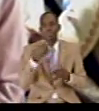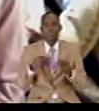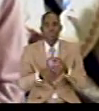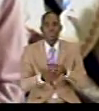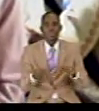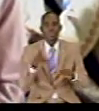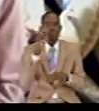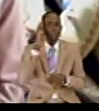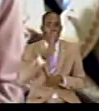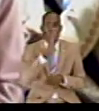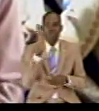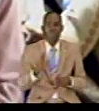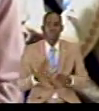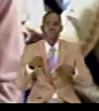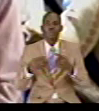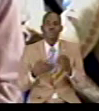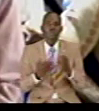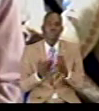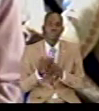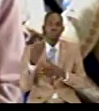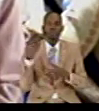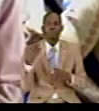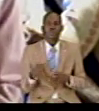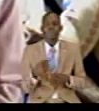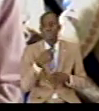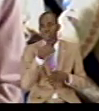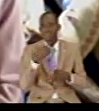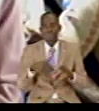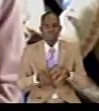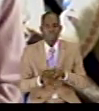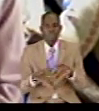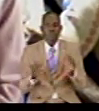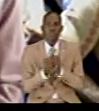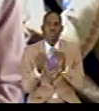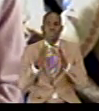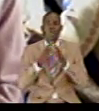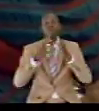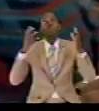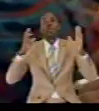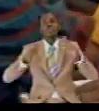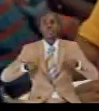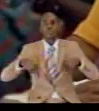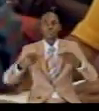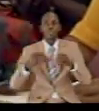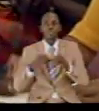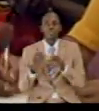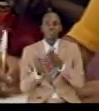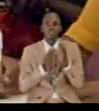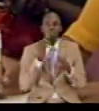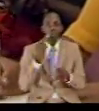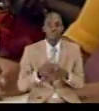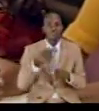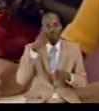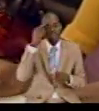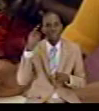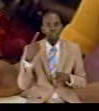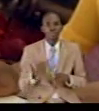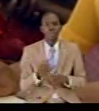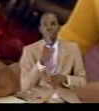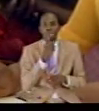go through a wilderness without abundant supply in Jesus' name. He caused the waters to